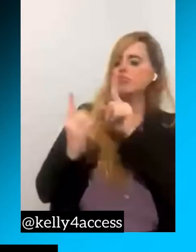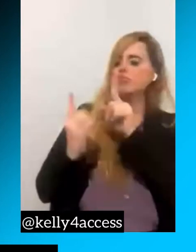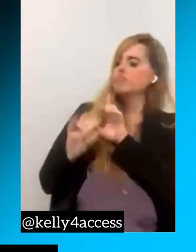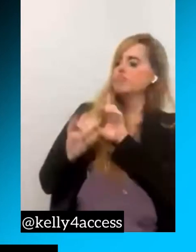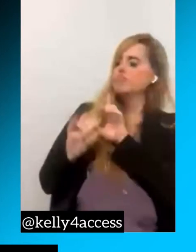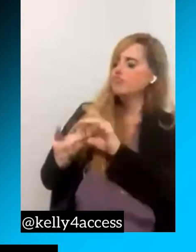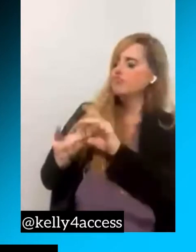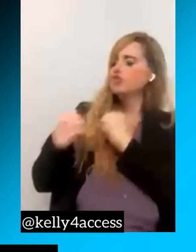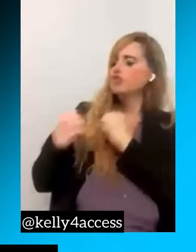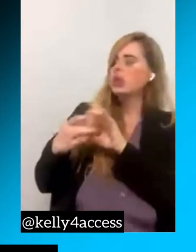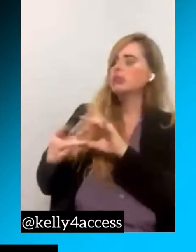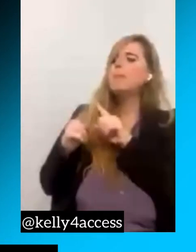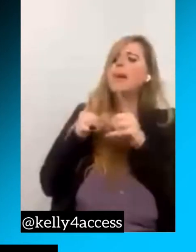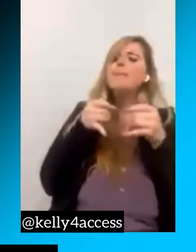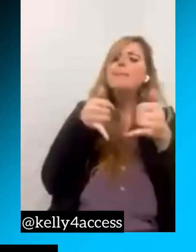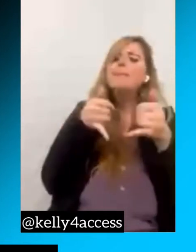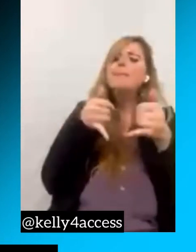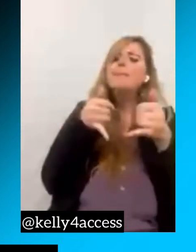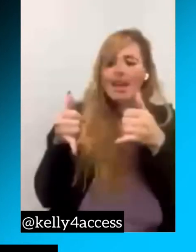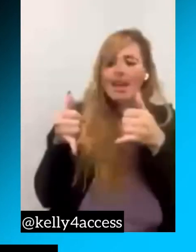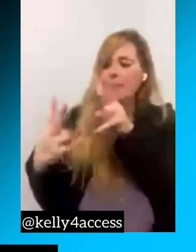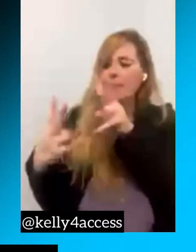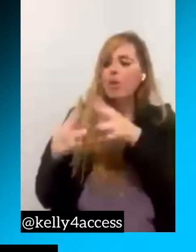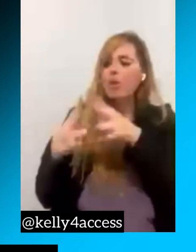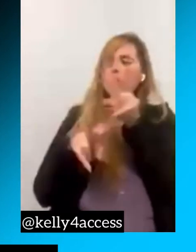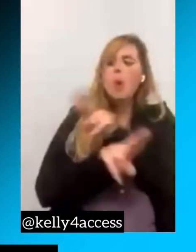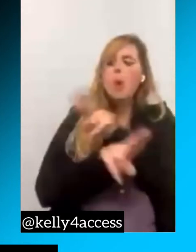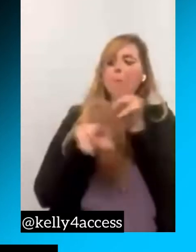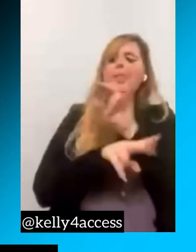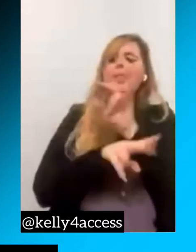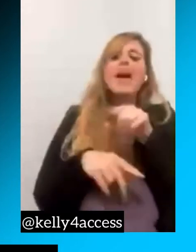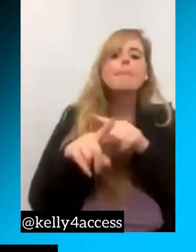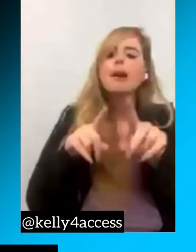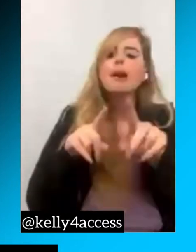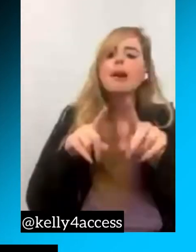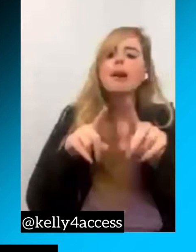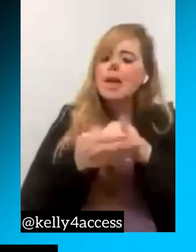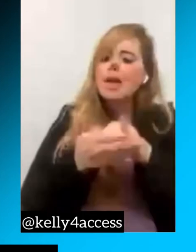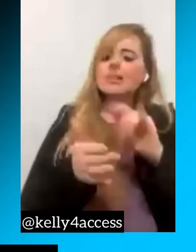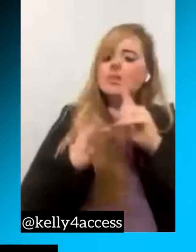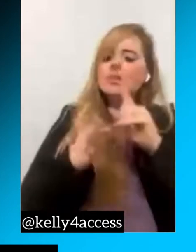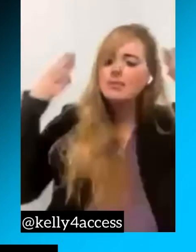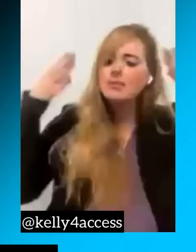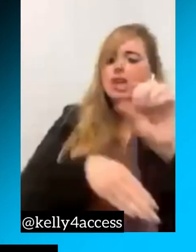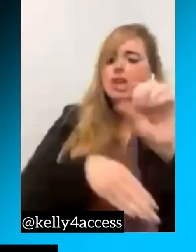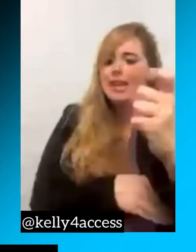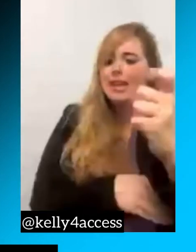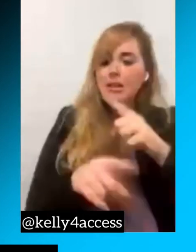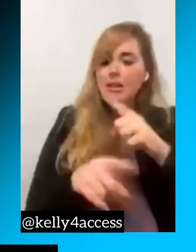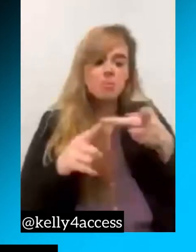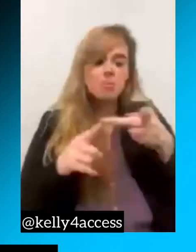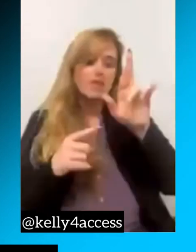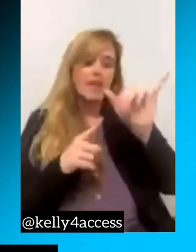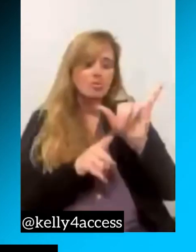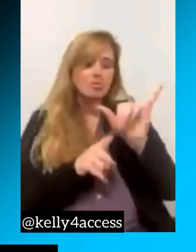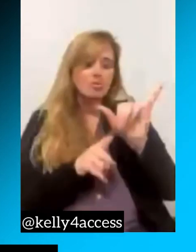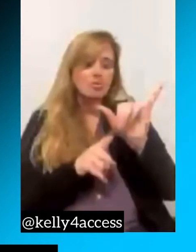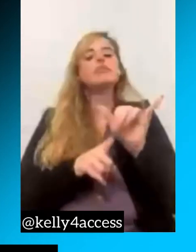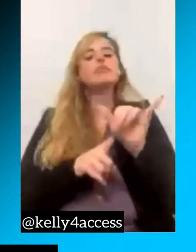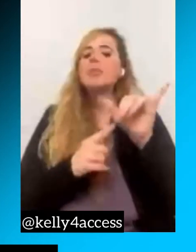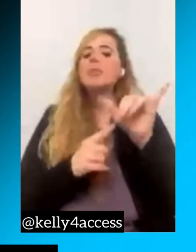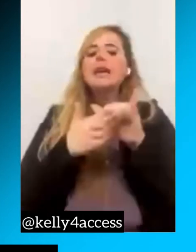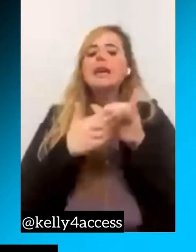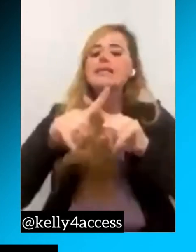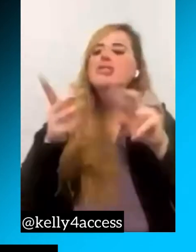and partner swaps, but it's also sexual based. And whereas in polyamory, it's about the like